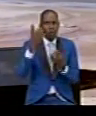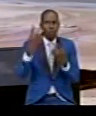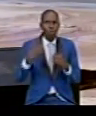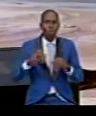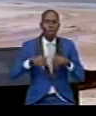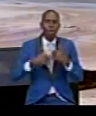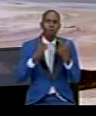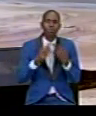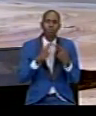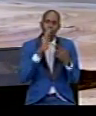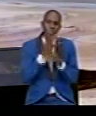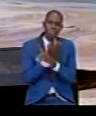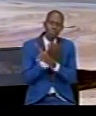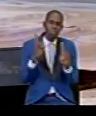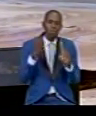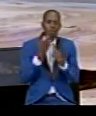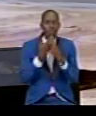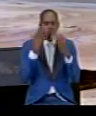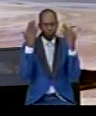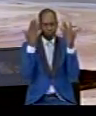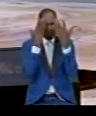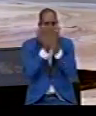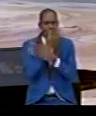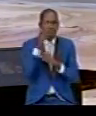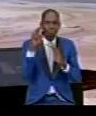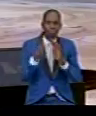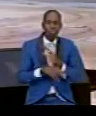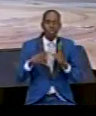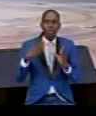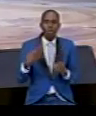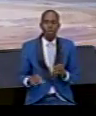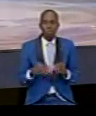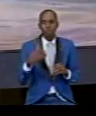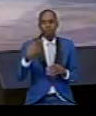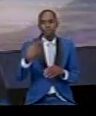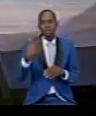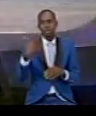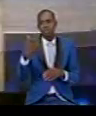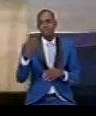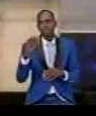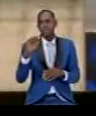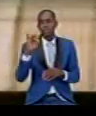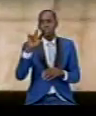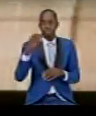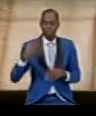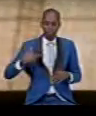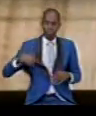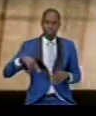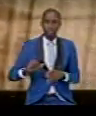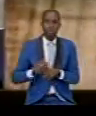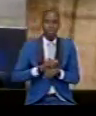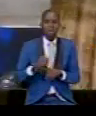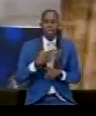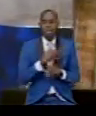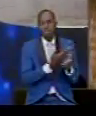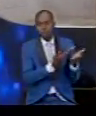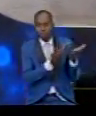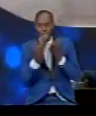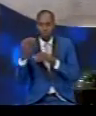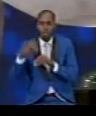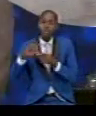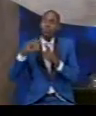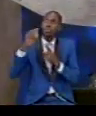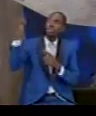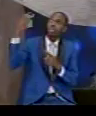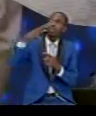out of the darkness of gentle religion and to be brought into the light of the Gospel of